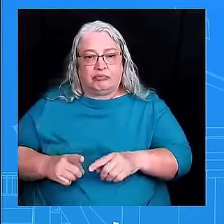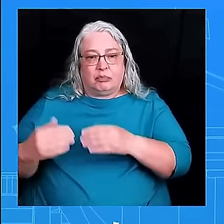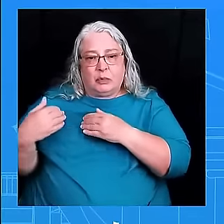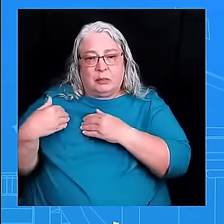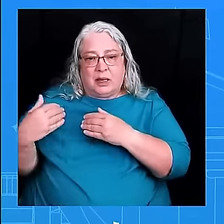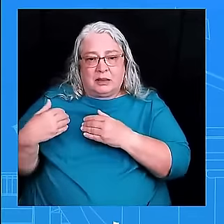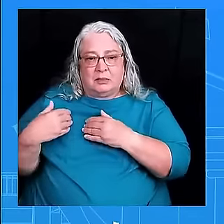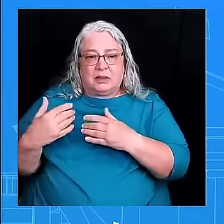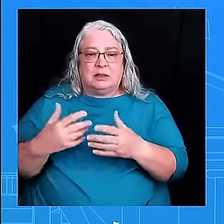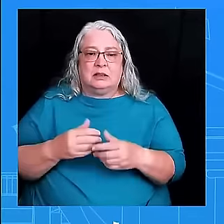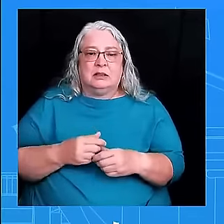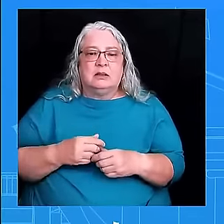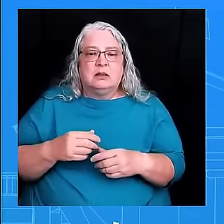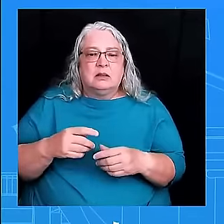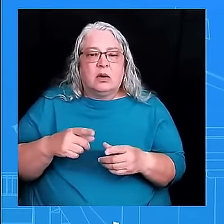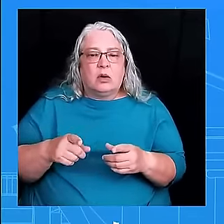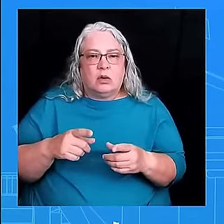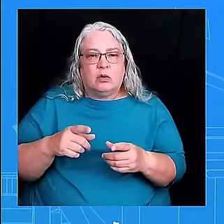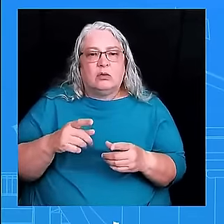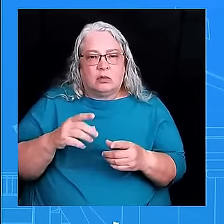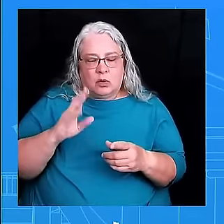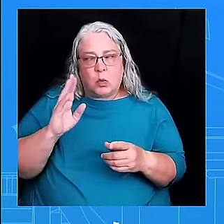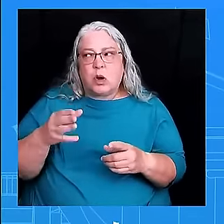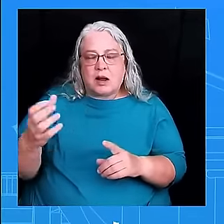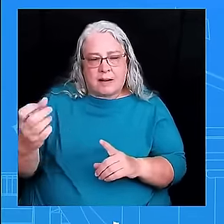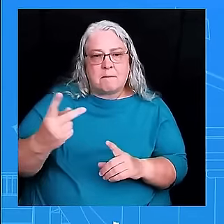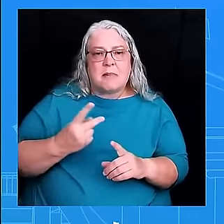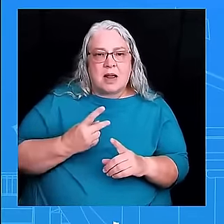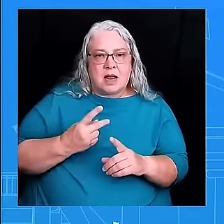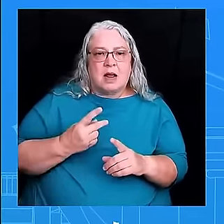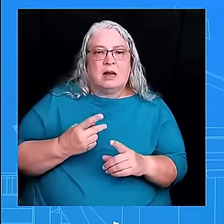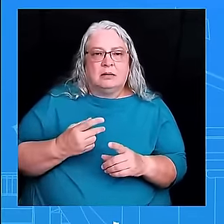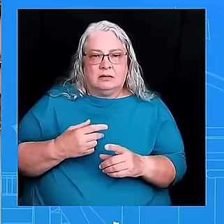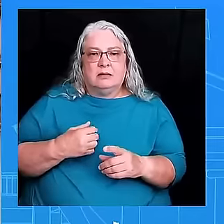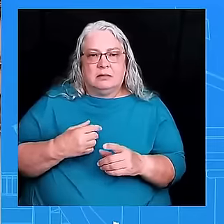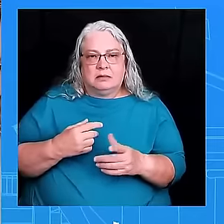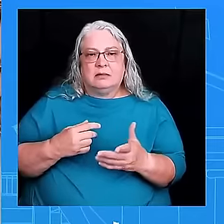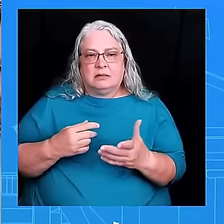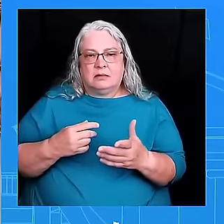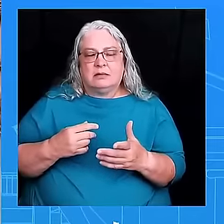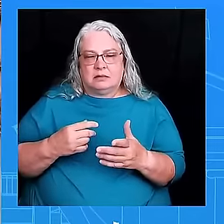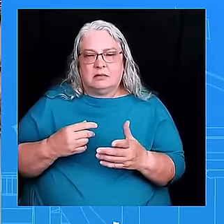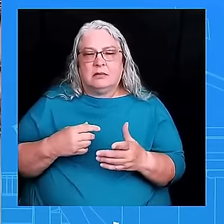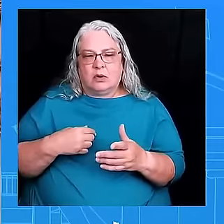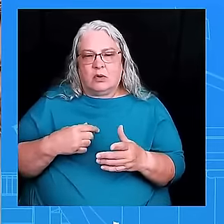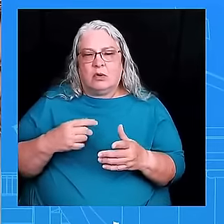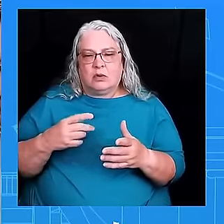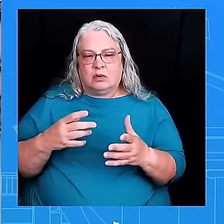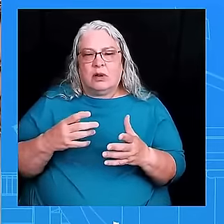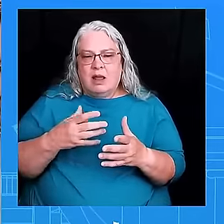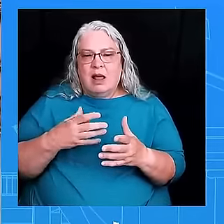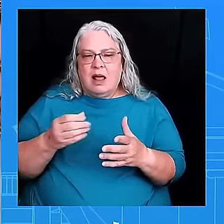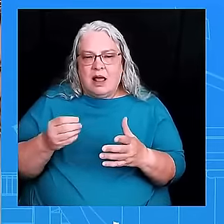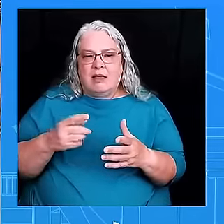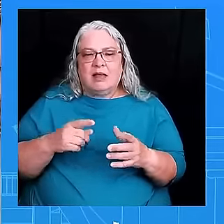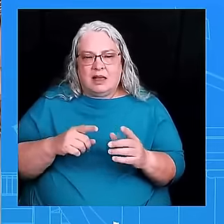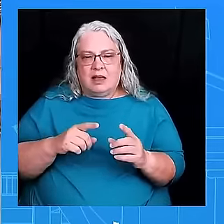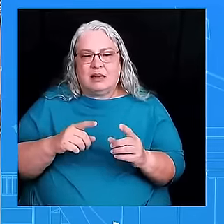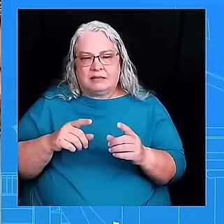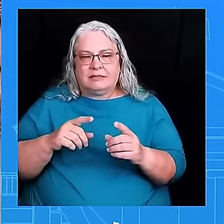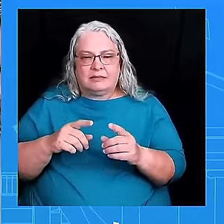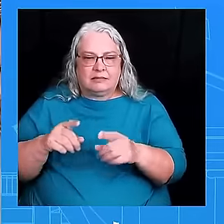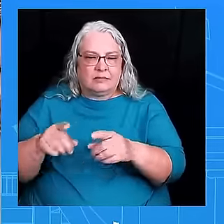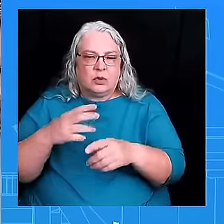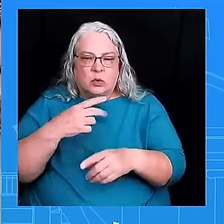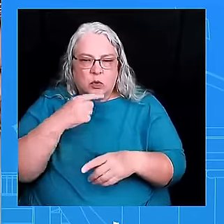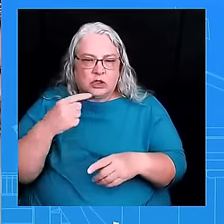from after being unjustly imprisoned in Russia. I just have one more question. Sure. About the 9/11 plea deal. You know, can